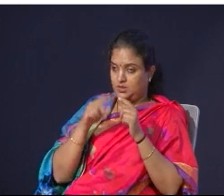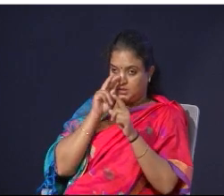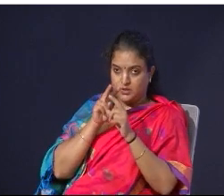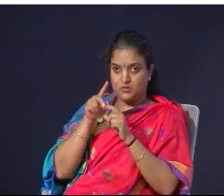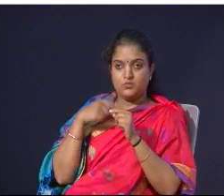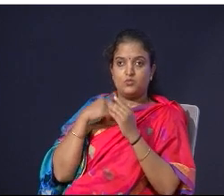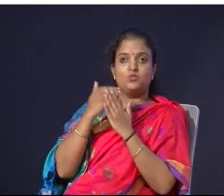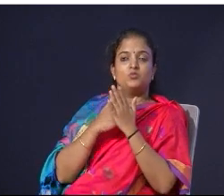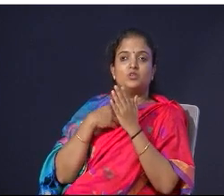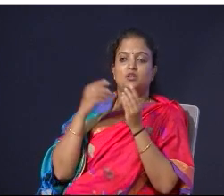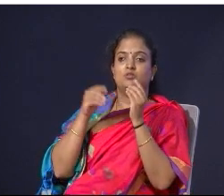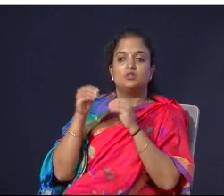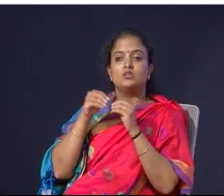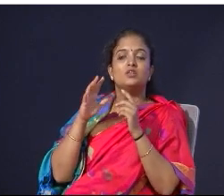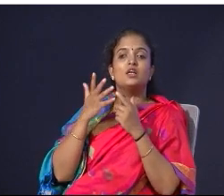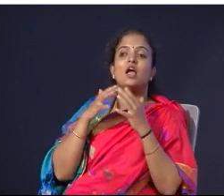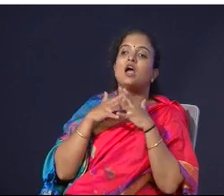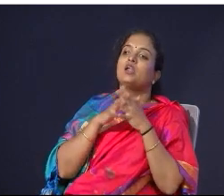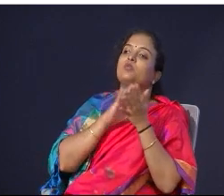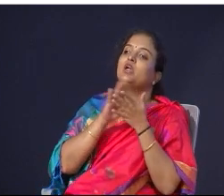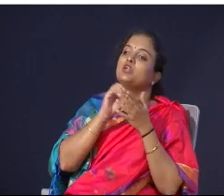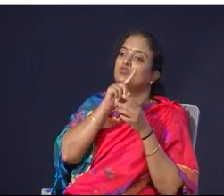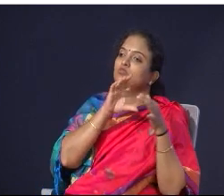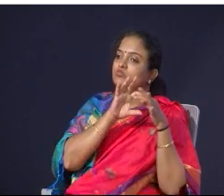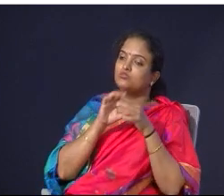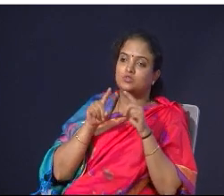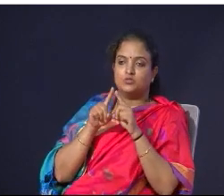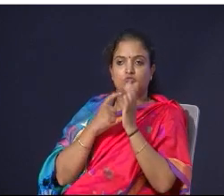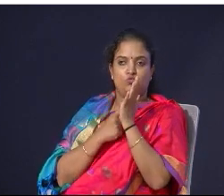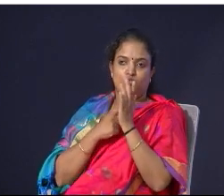rehabilitation program on the principles of WHO guidelines of vision training.